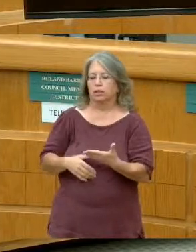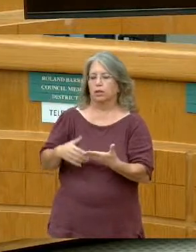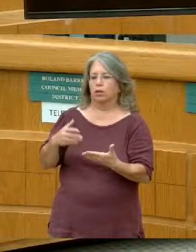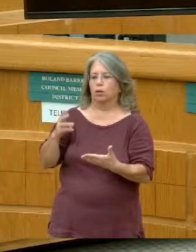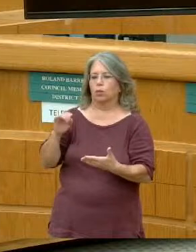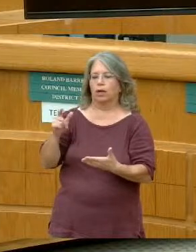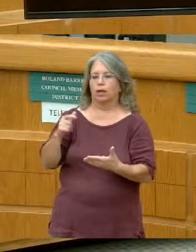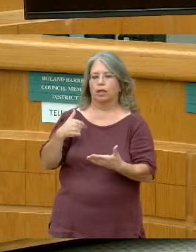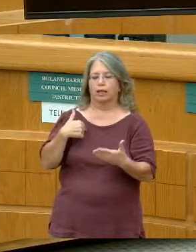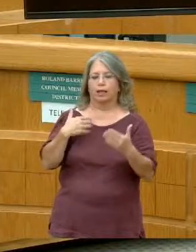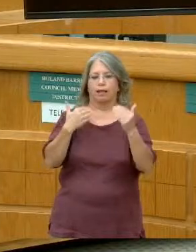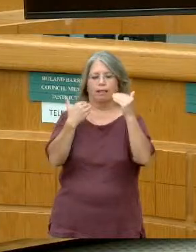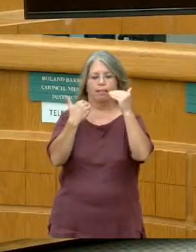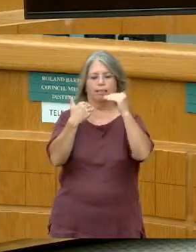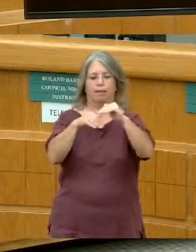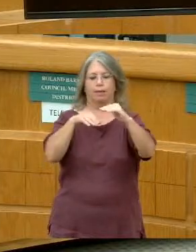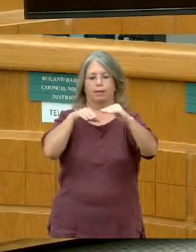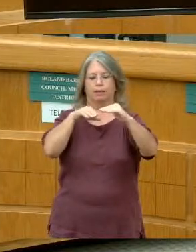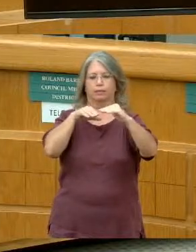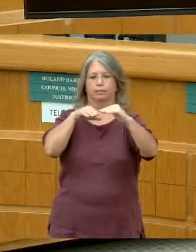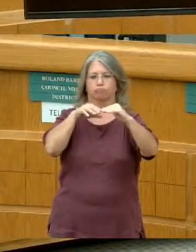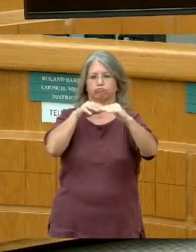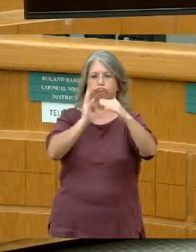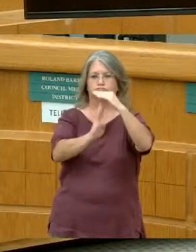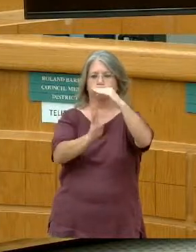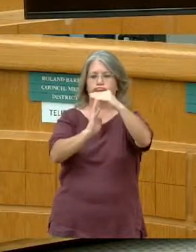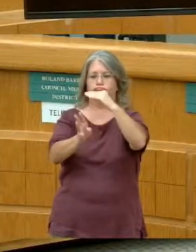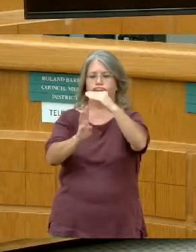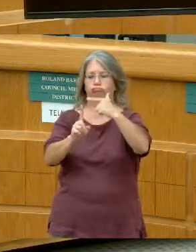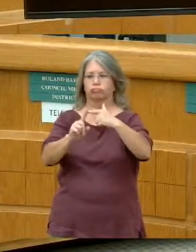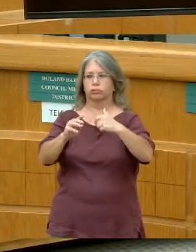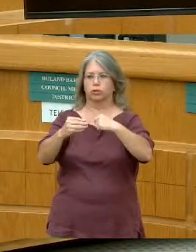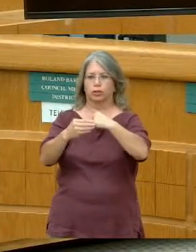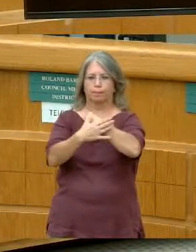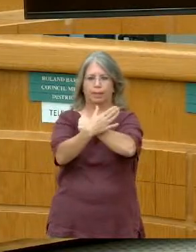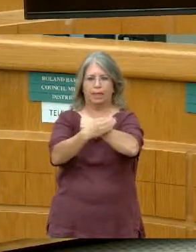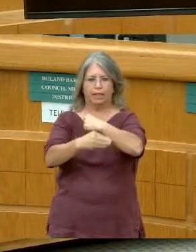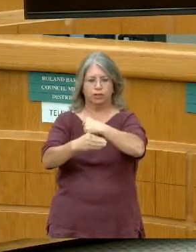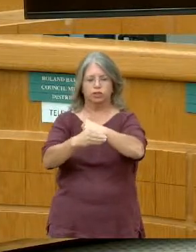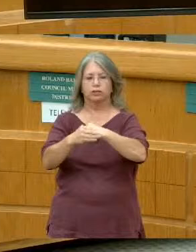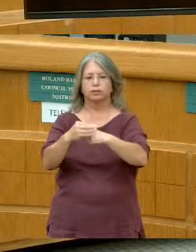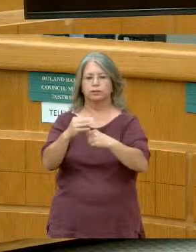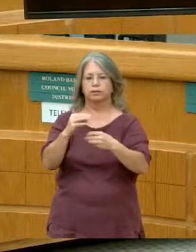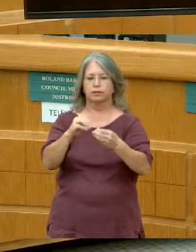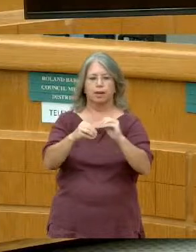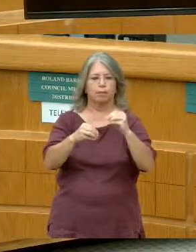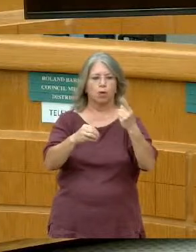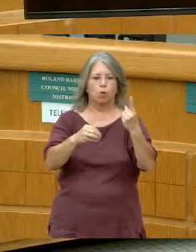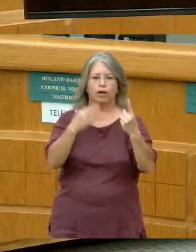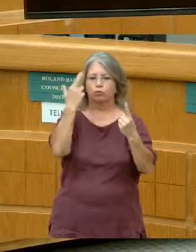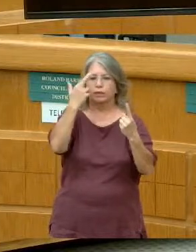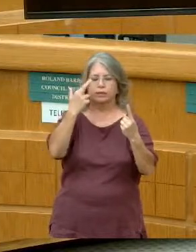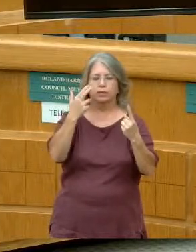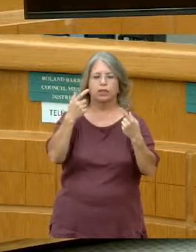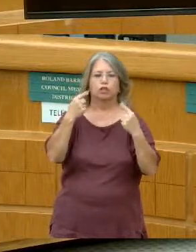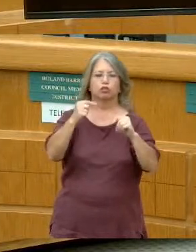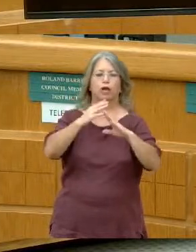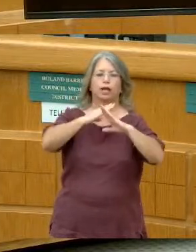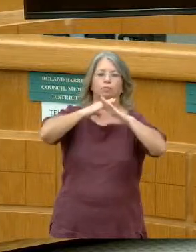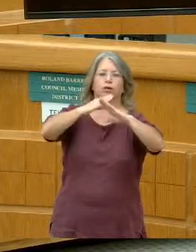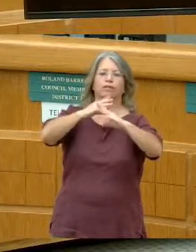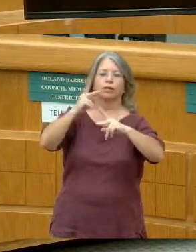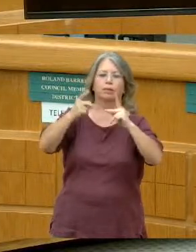limiting access to beaches, the main reason to do that is to try to prevent people from coming to the coastal bend from